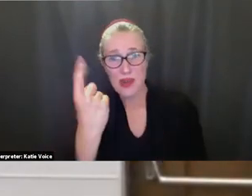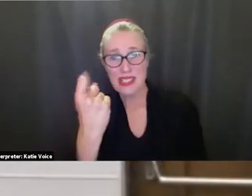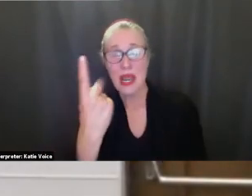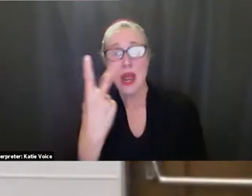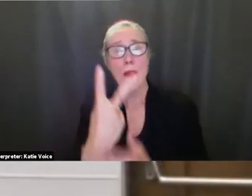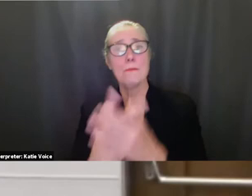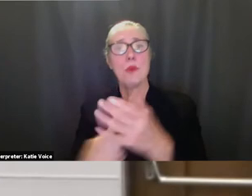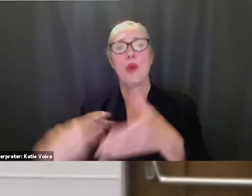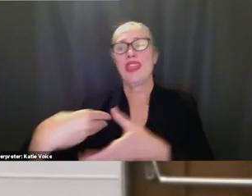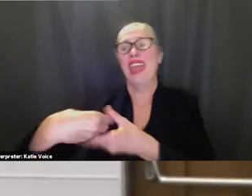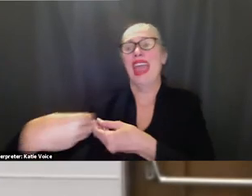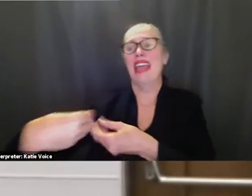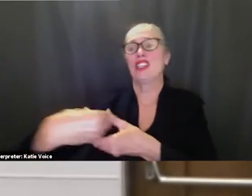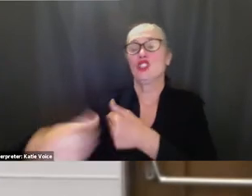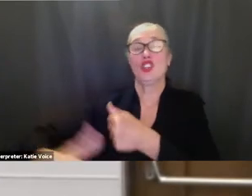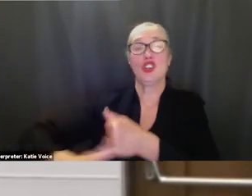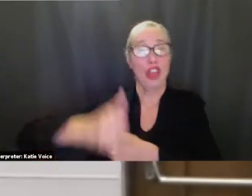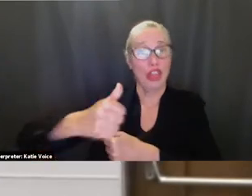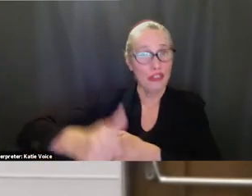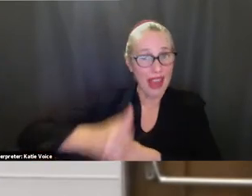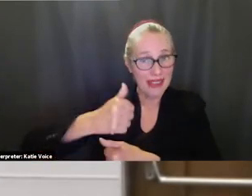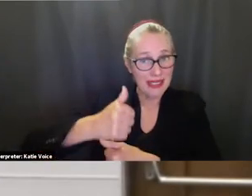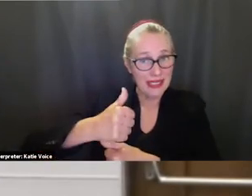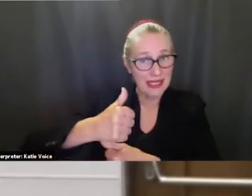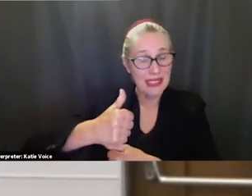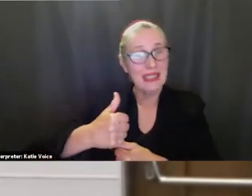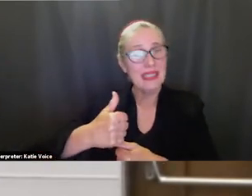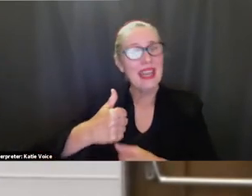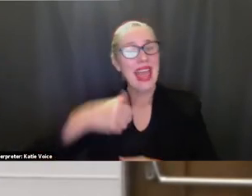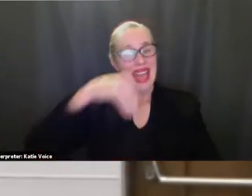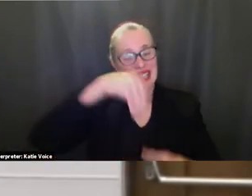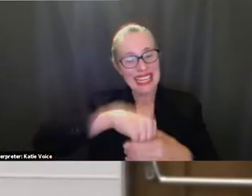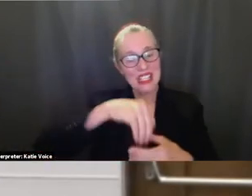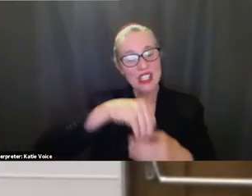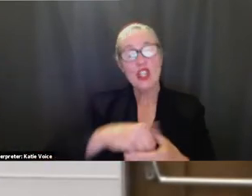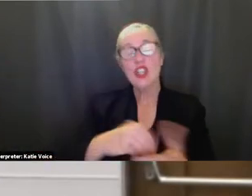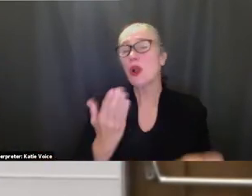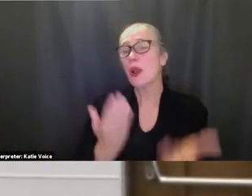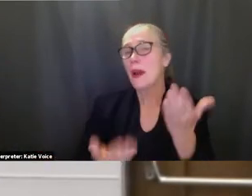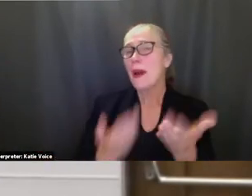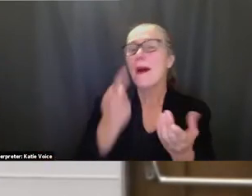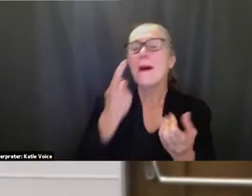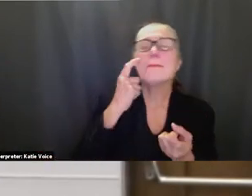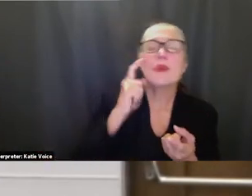external threats and internal perceived threats